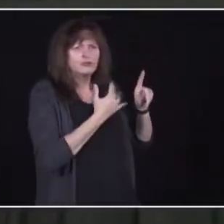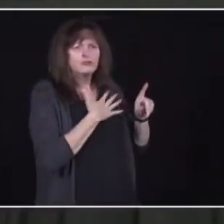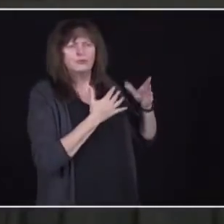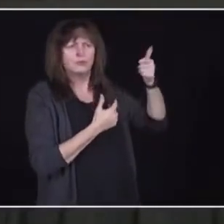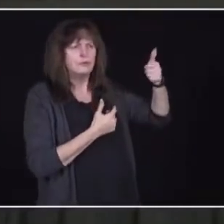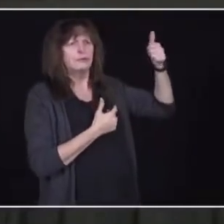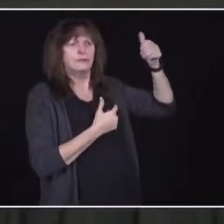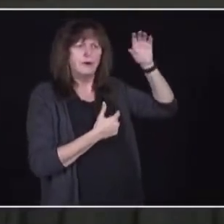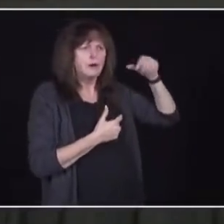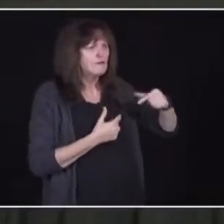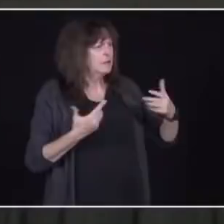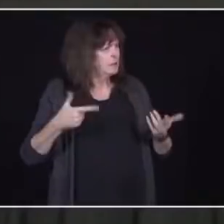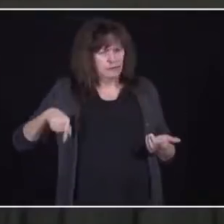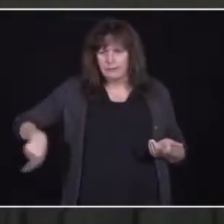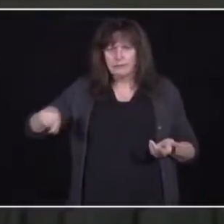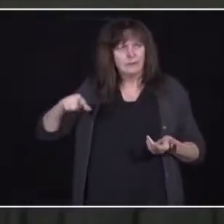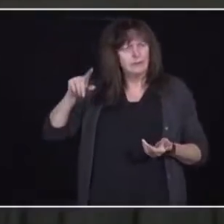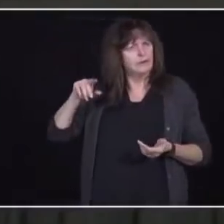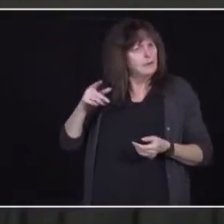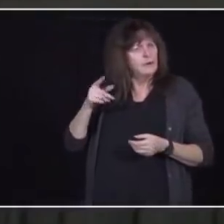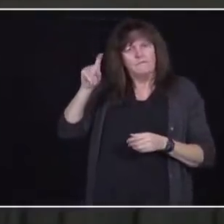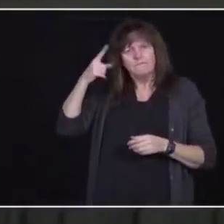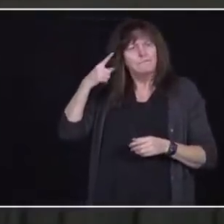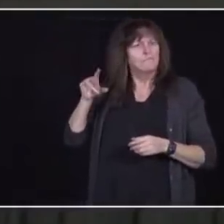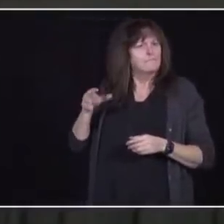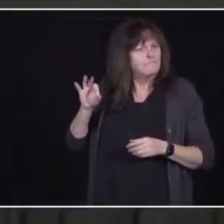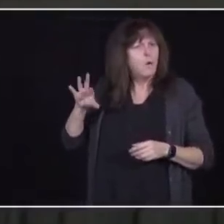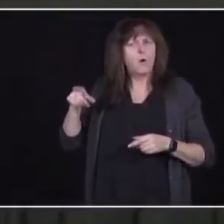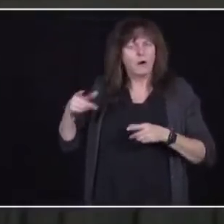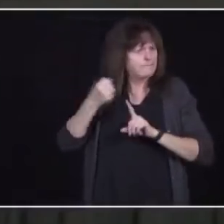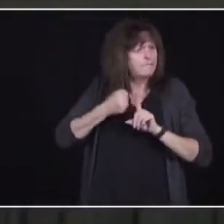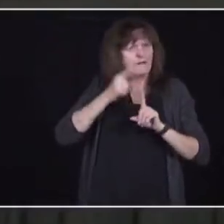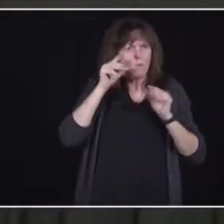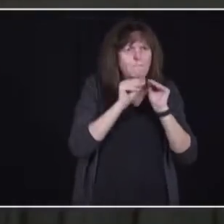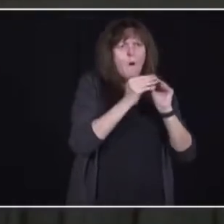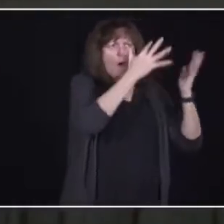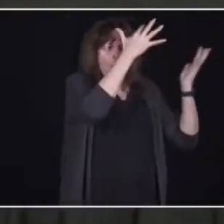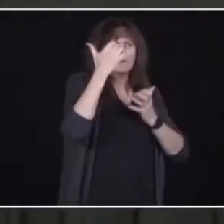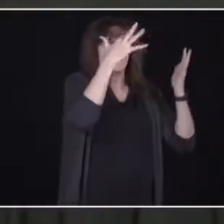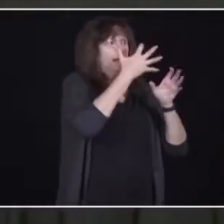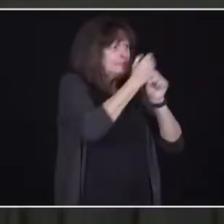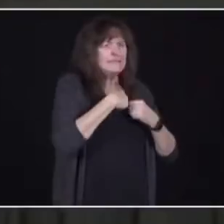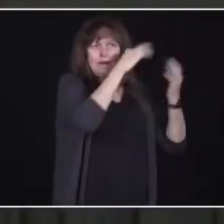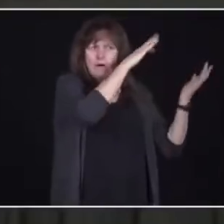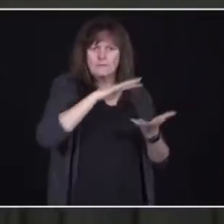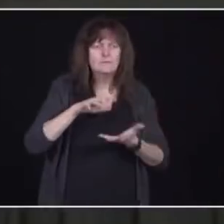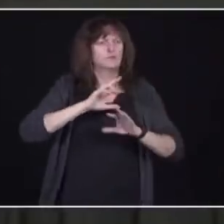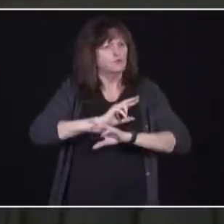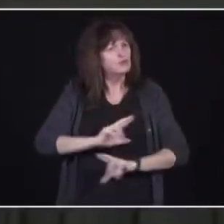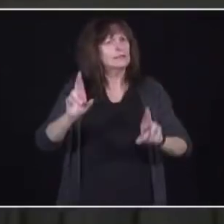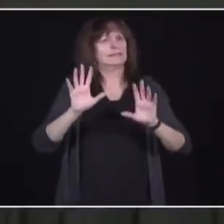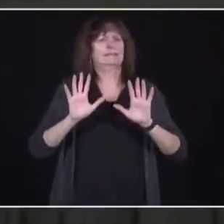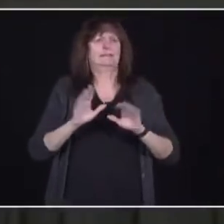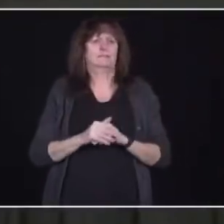here, to get us more vaccines more quickly. We are ready to use them, and I talked to the Trillium Healthcare Centre, Michelle,